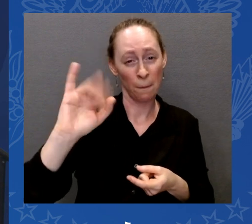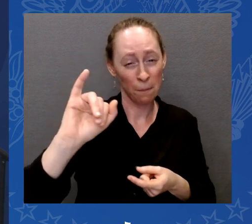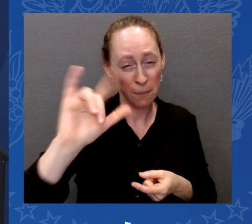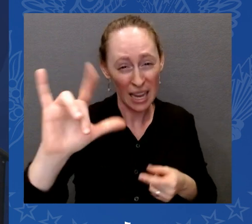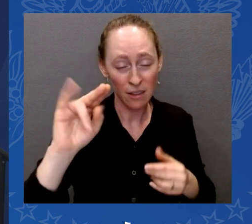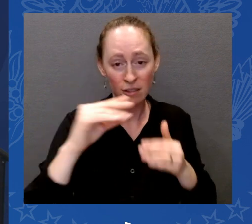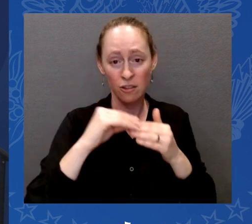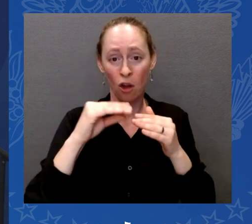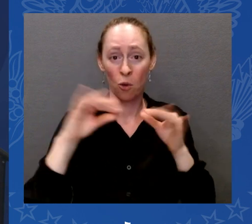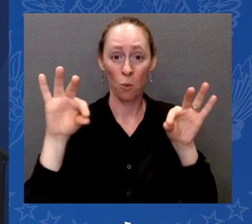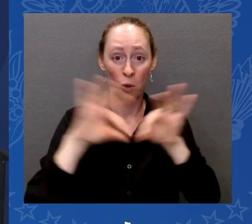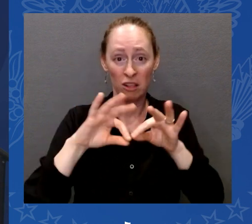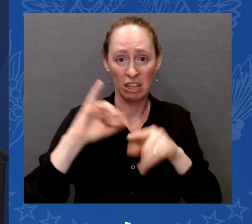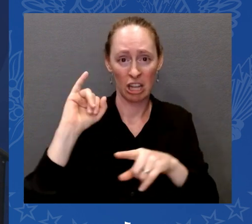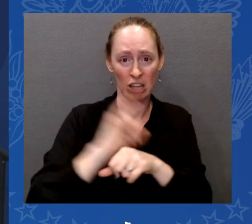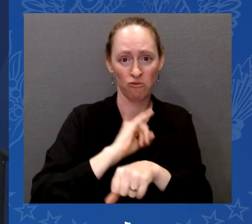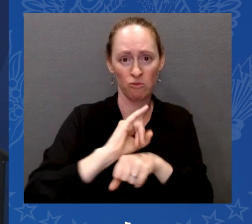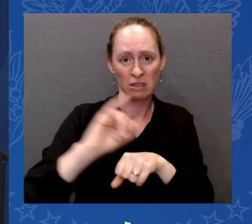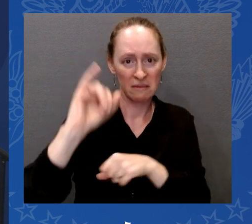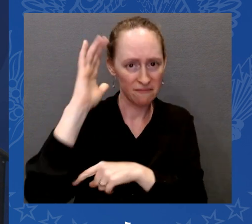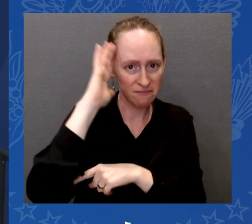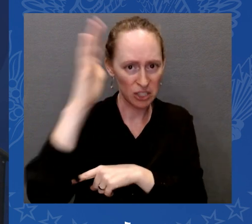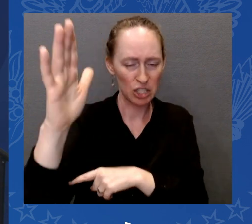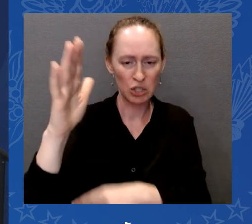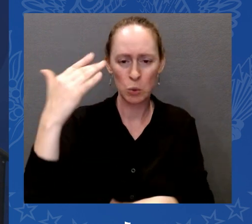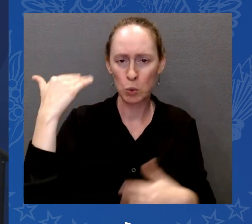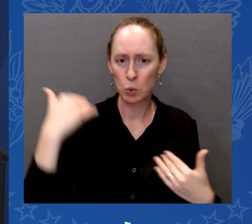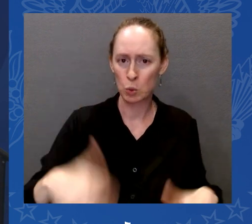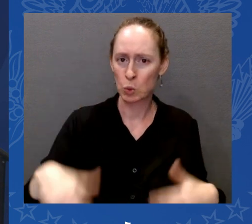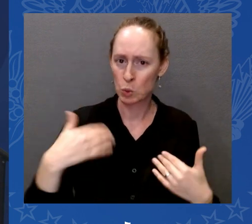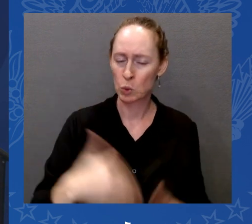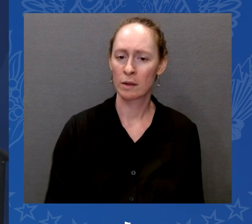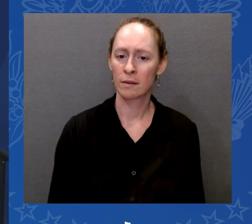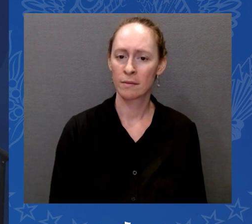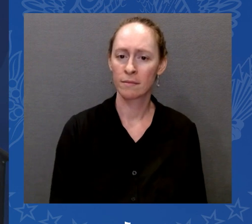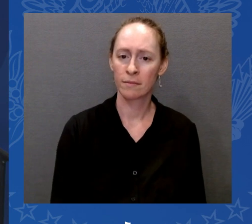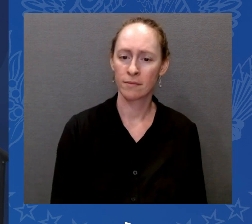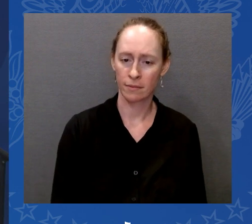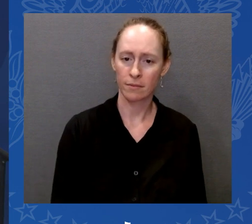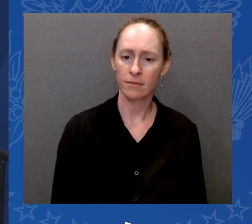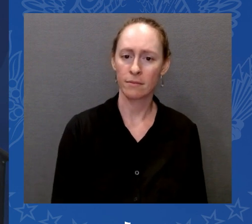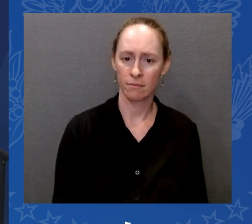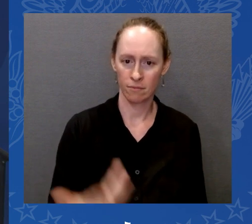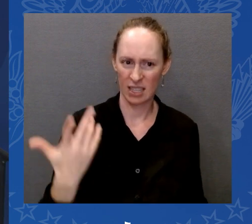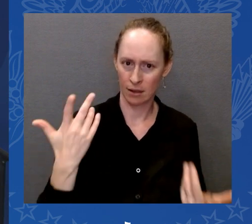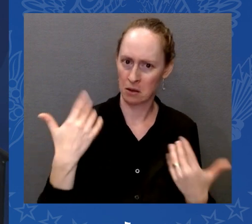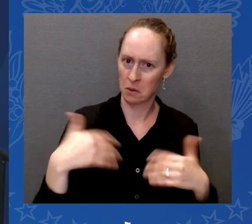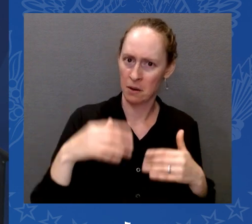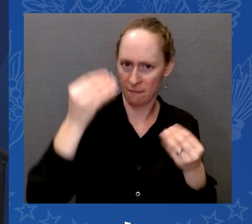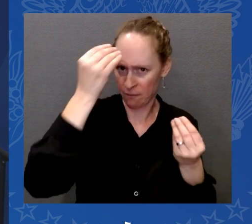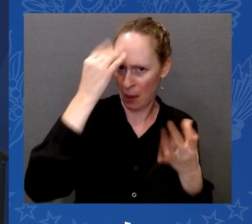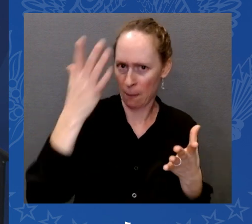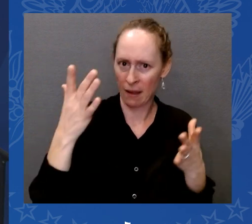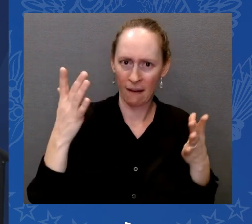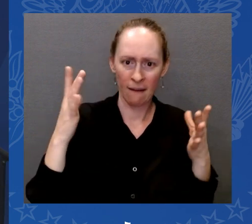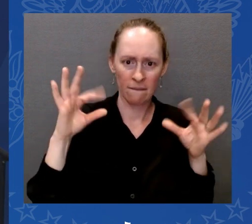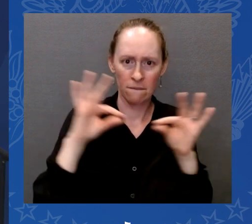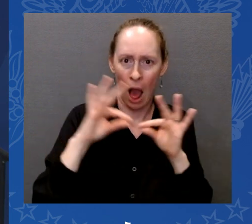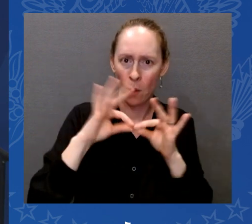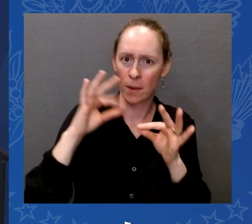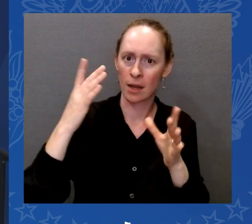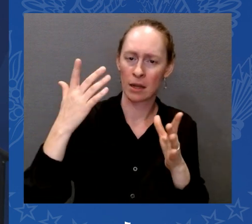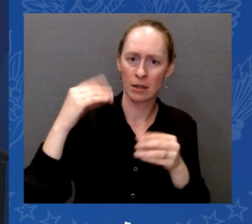meet the growing demand for memory, new fabs need to be built. But not long ago, an